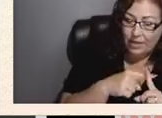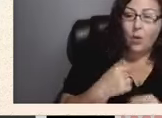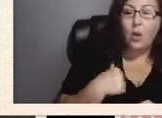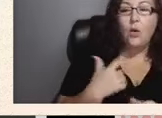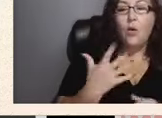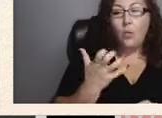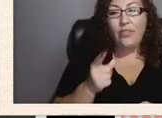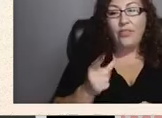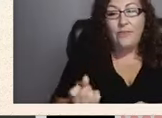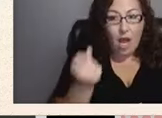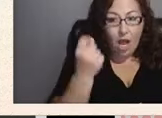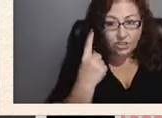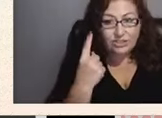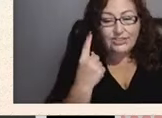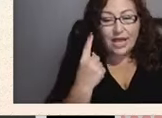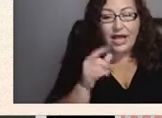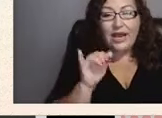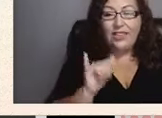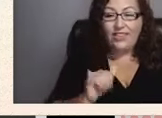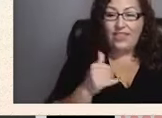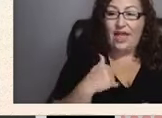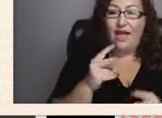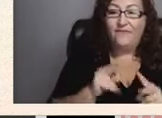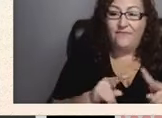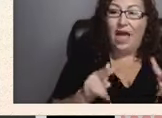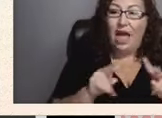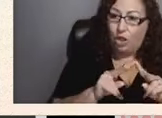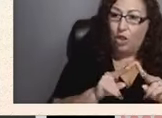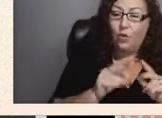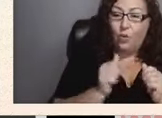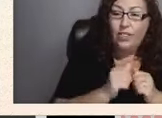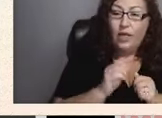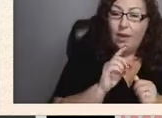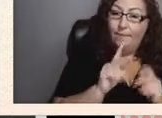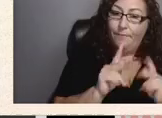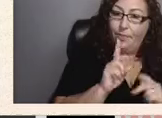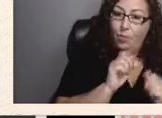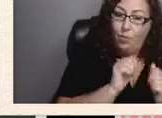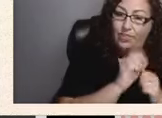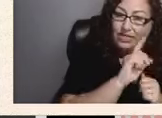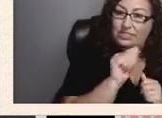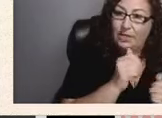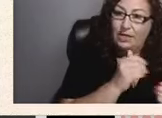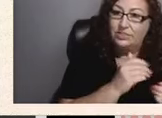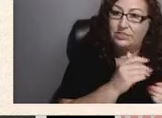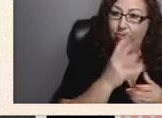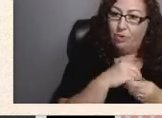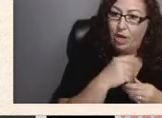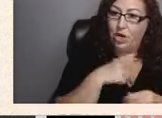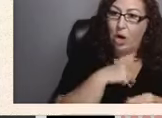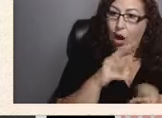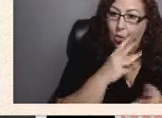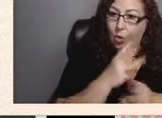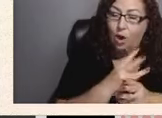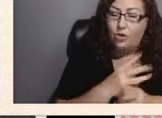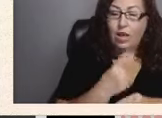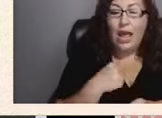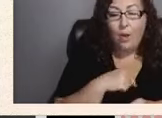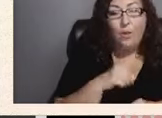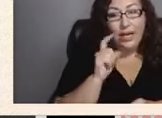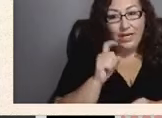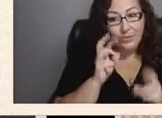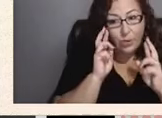understand that there's value that people with disabilities bring to our world. And we need to use re very respectful